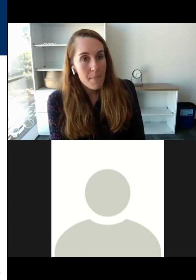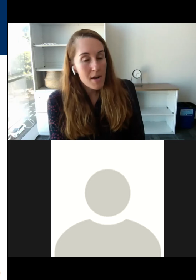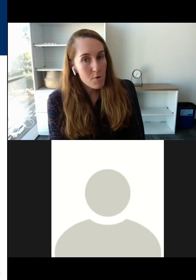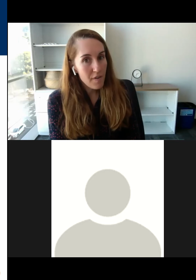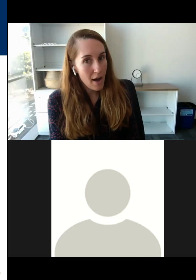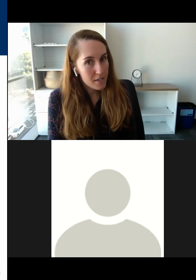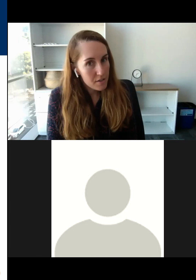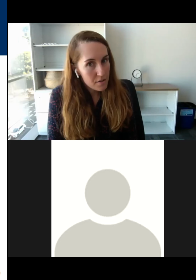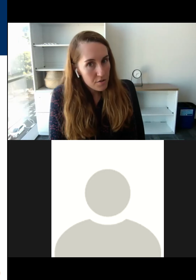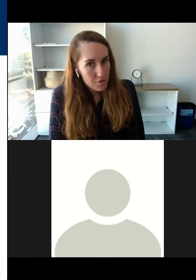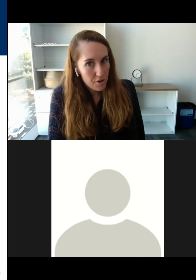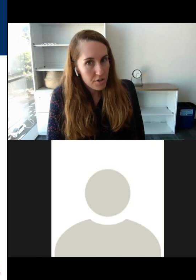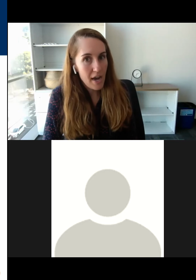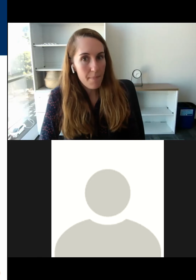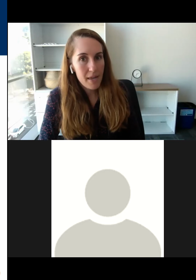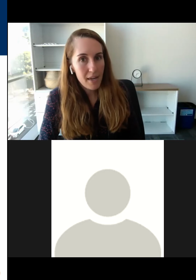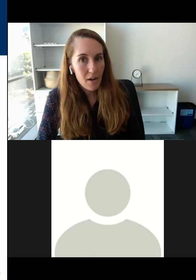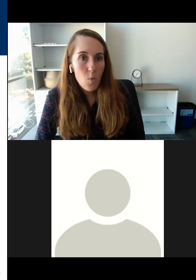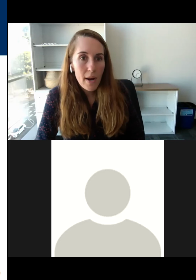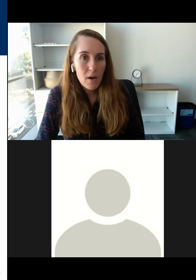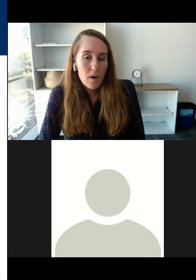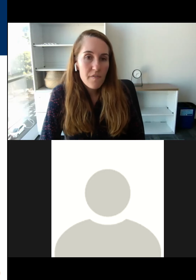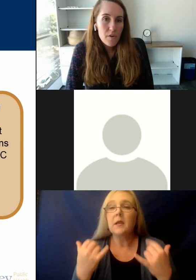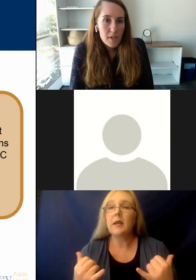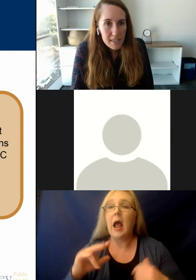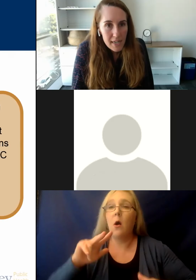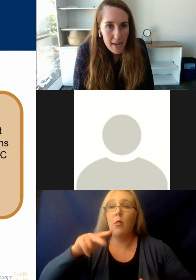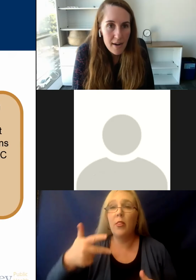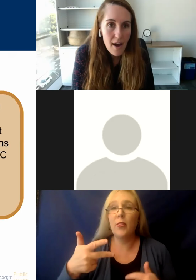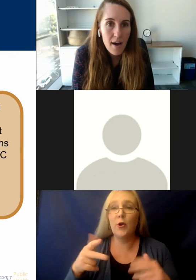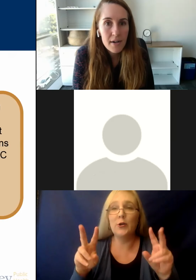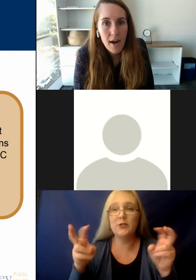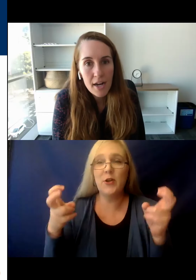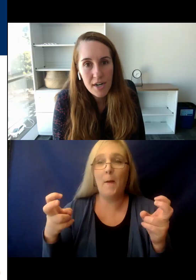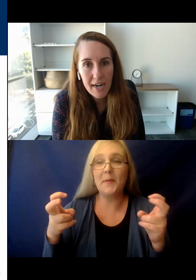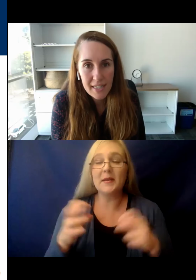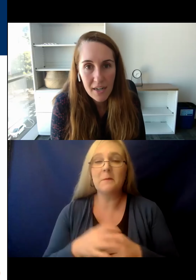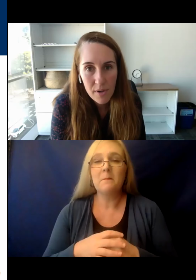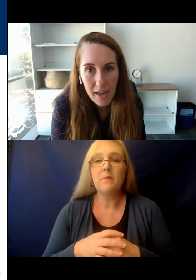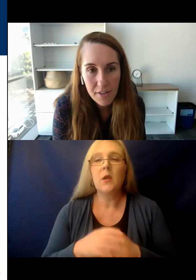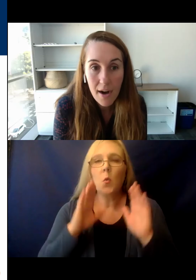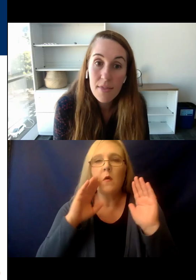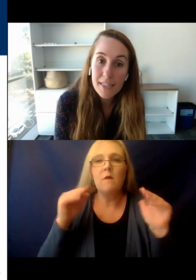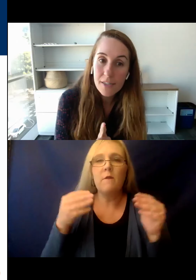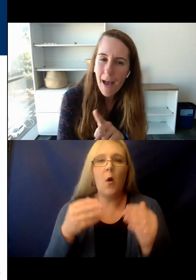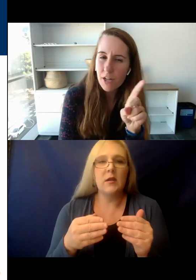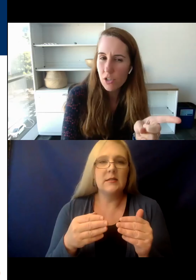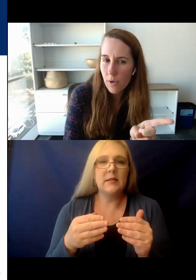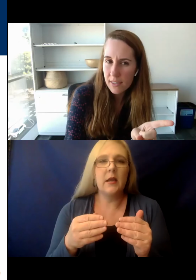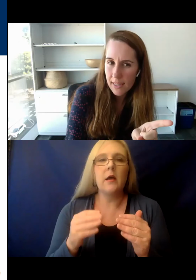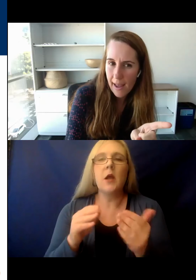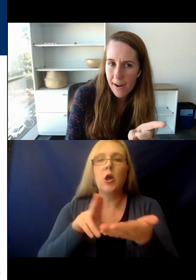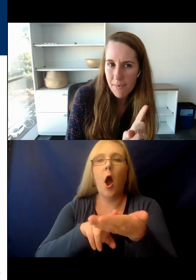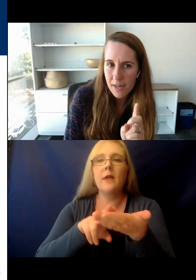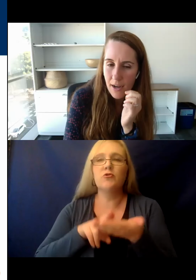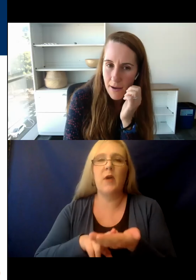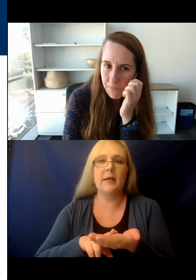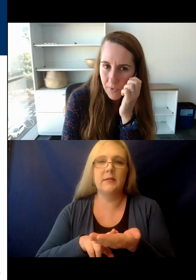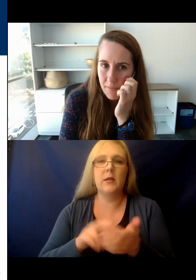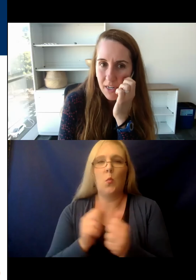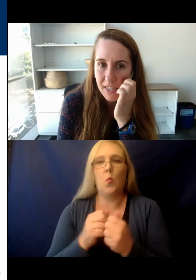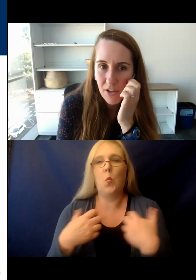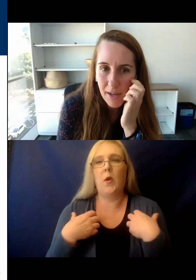Okay, so I'm going to move on to the third topic where we're focusing in on contracting with healthcare. And let's go back just one slide. I'm